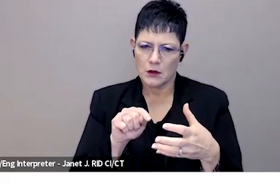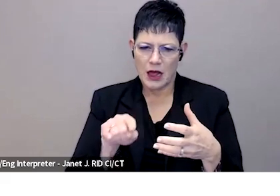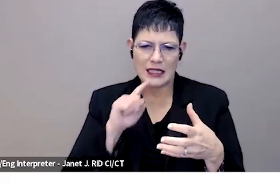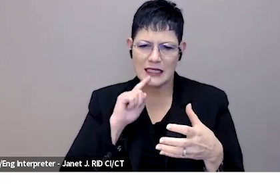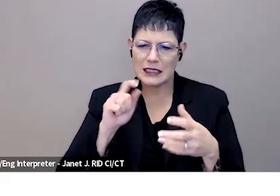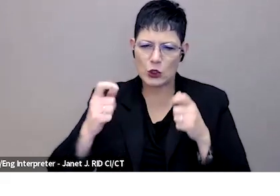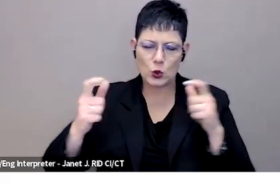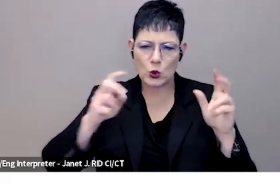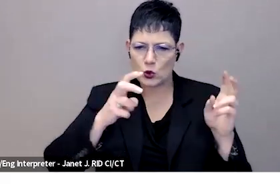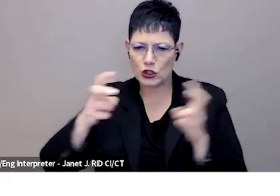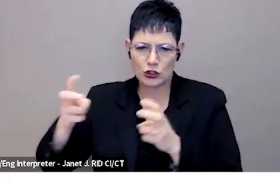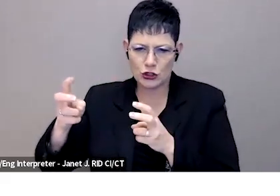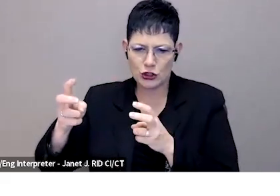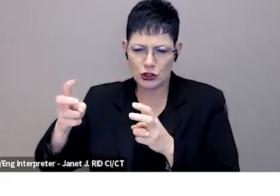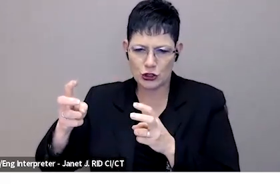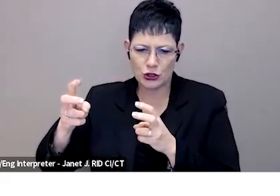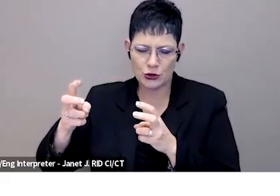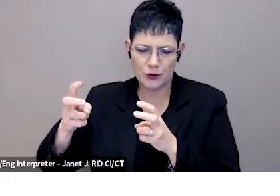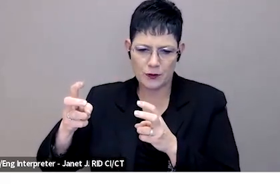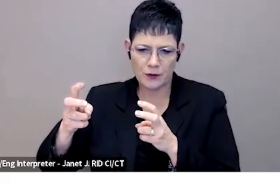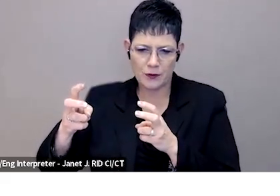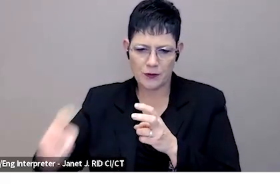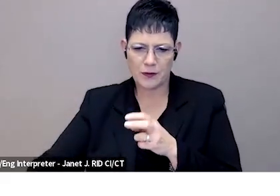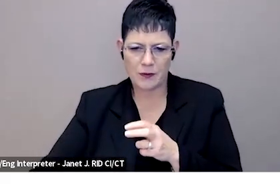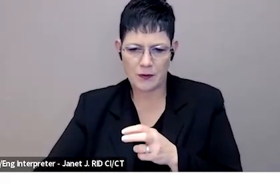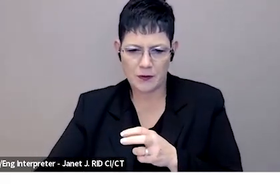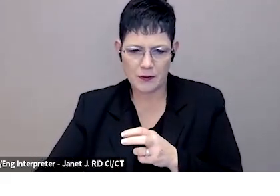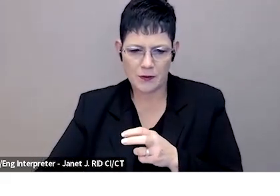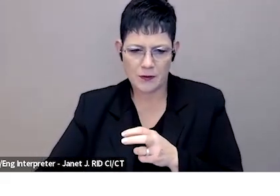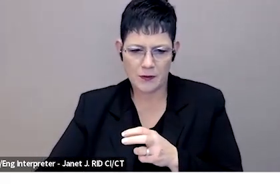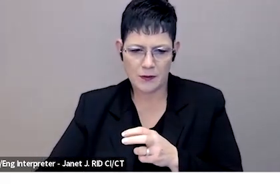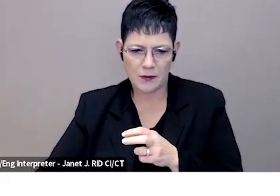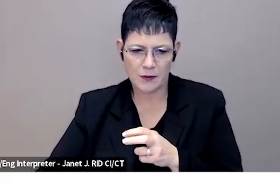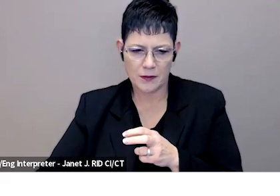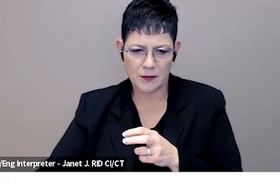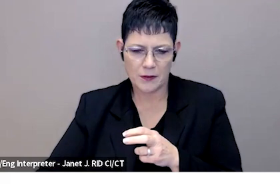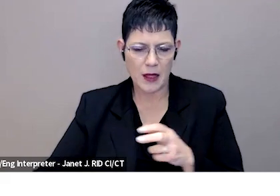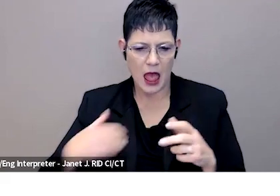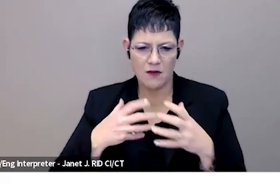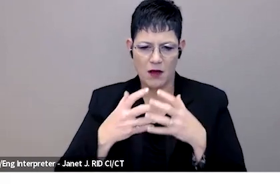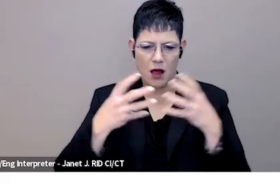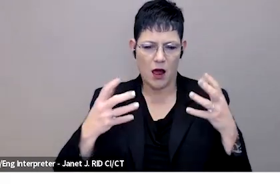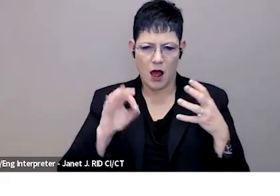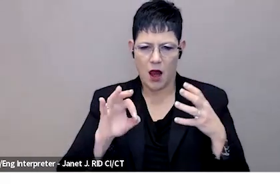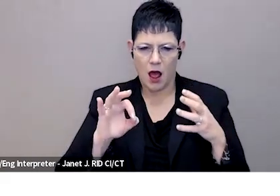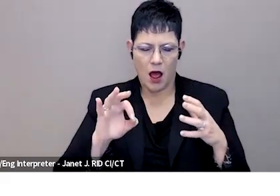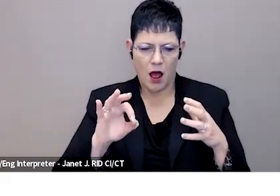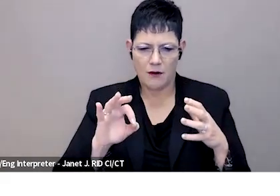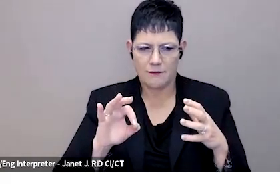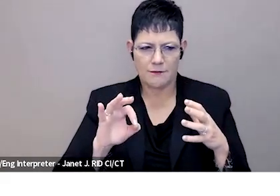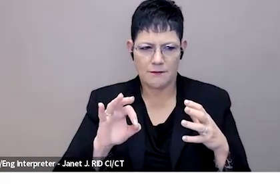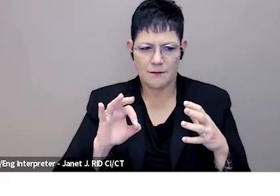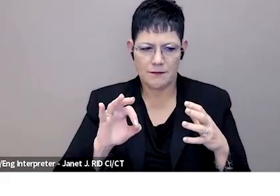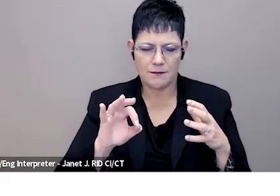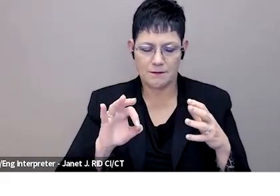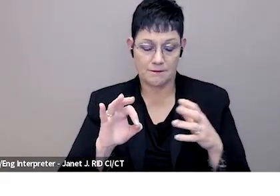huge over a lot of caregiver issues. We've got a large demand that's outstripped the